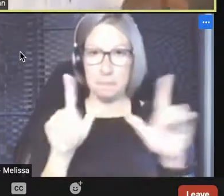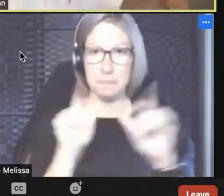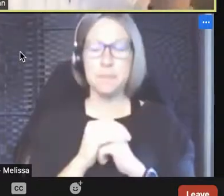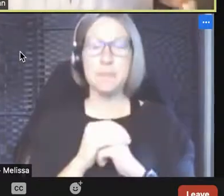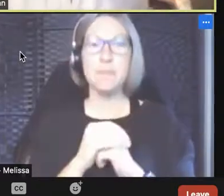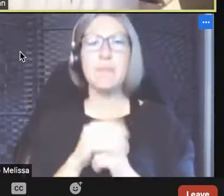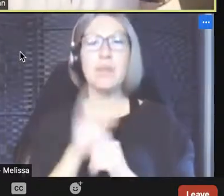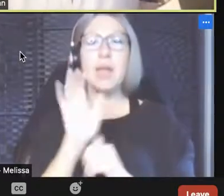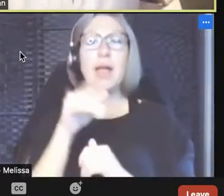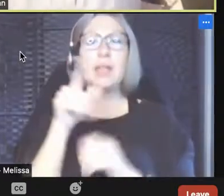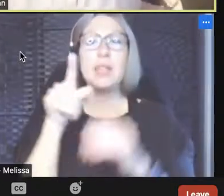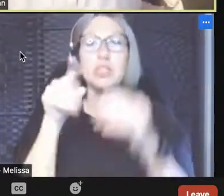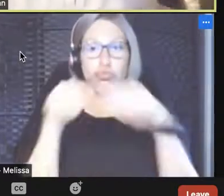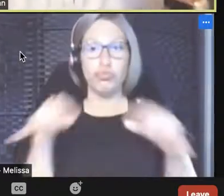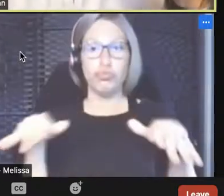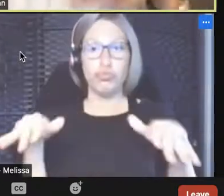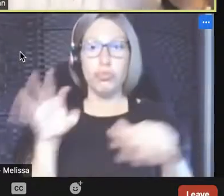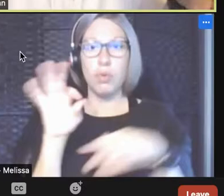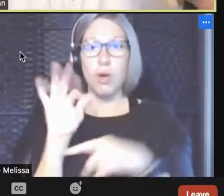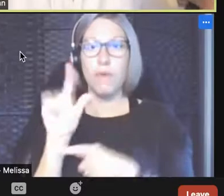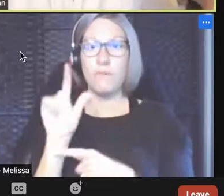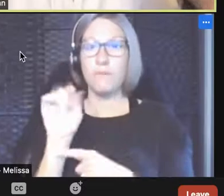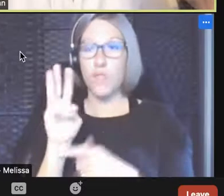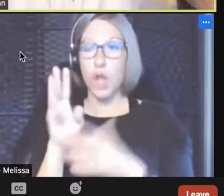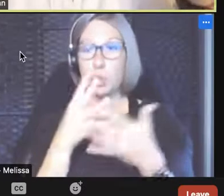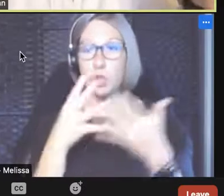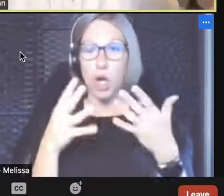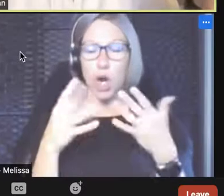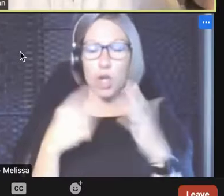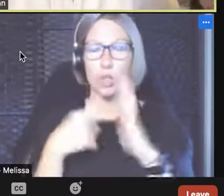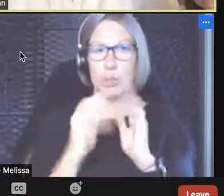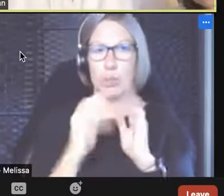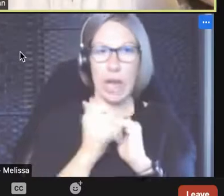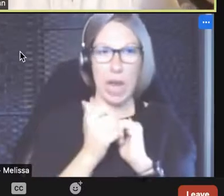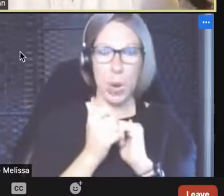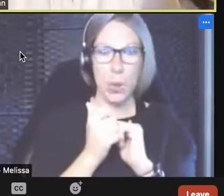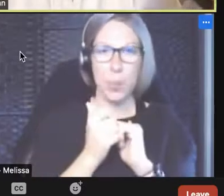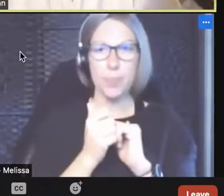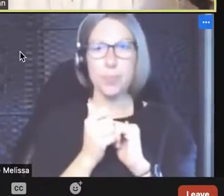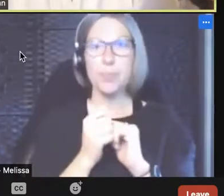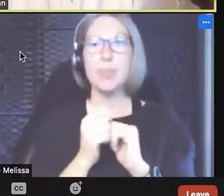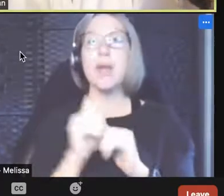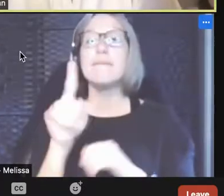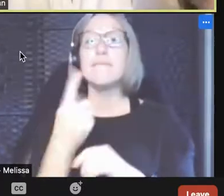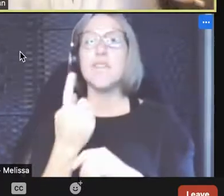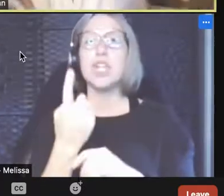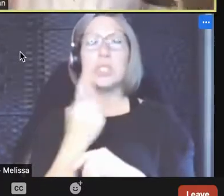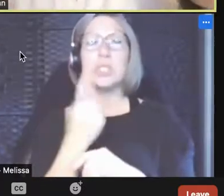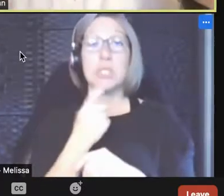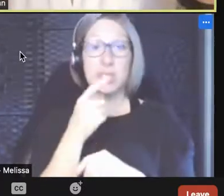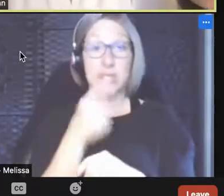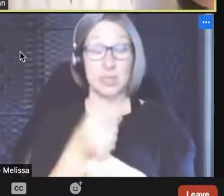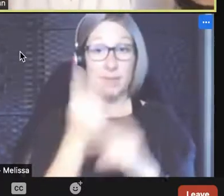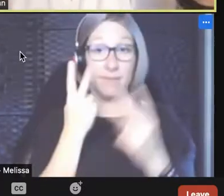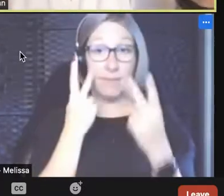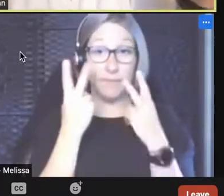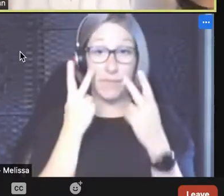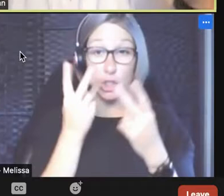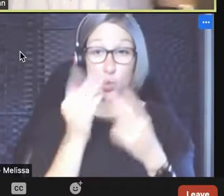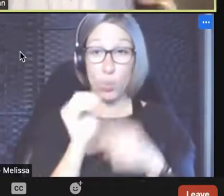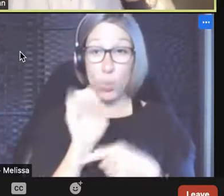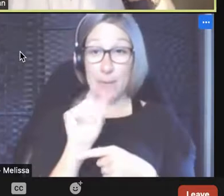just a flow chart that shows you sort of how we do this. So we ask ourselves first, is the visual media sufficient? So using that form